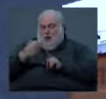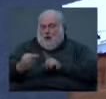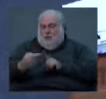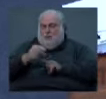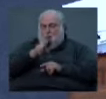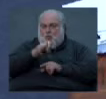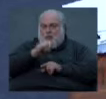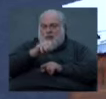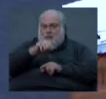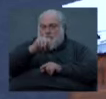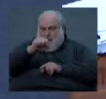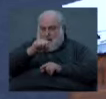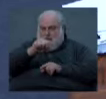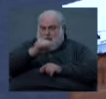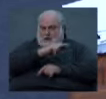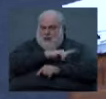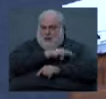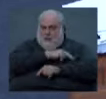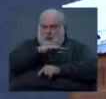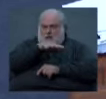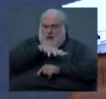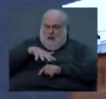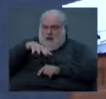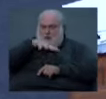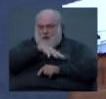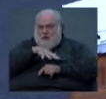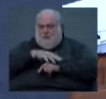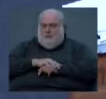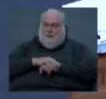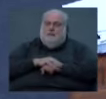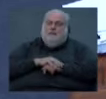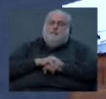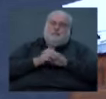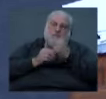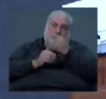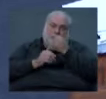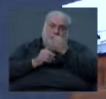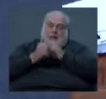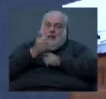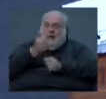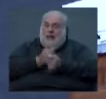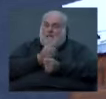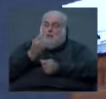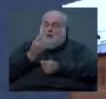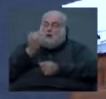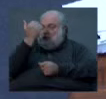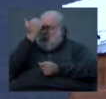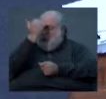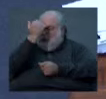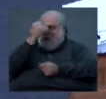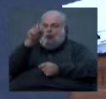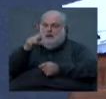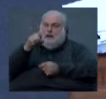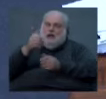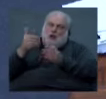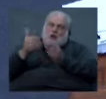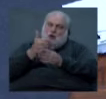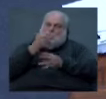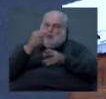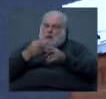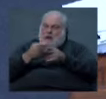campus and between University Avenue and Woodrow. Everyone seemed to agree we needed a new identity, a new